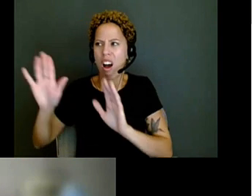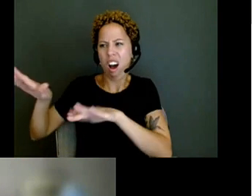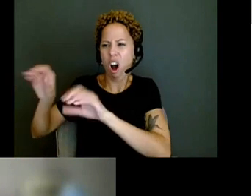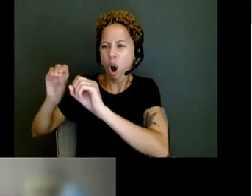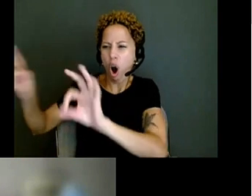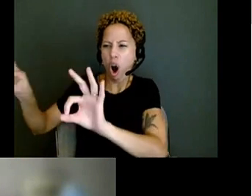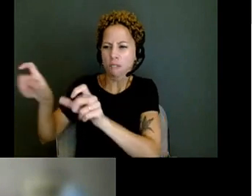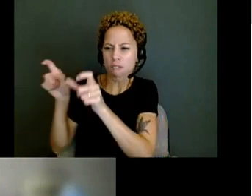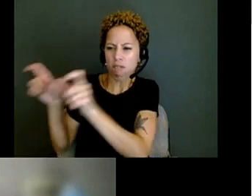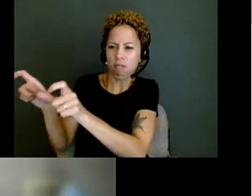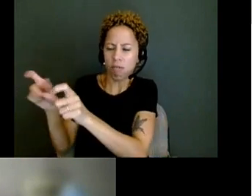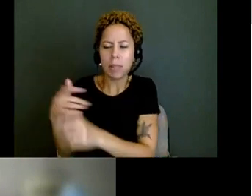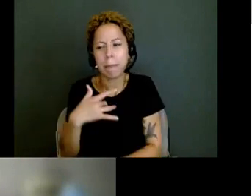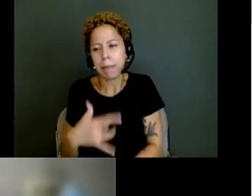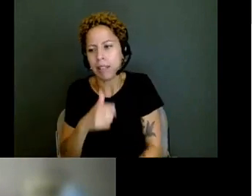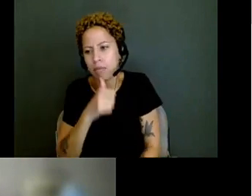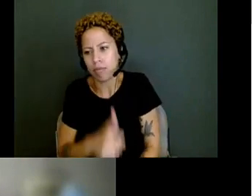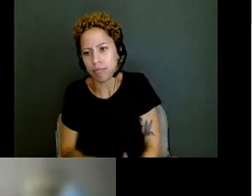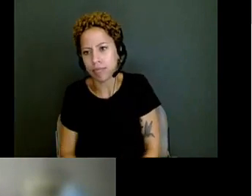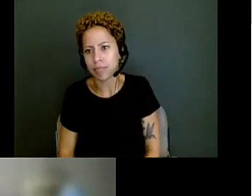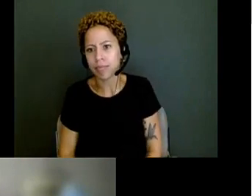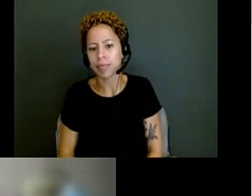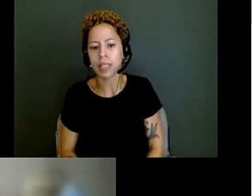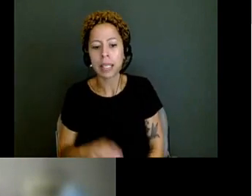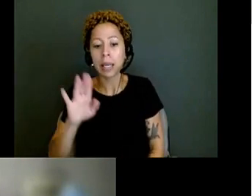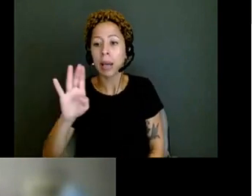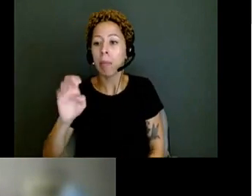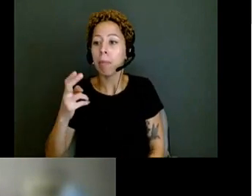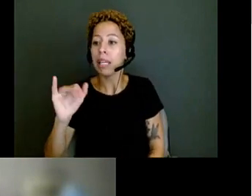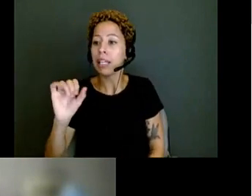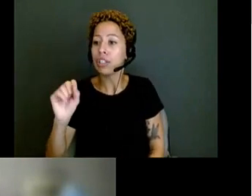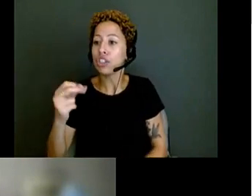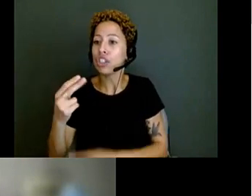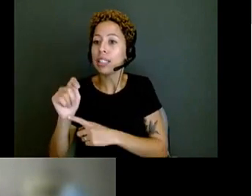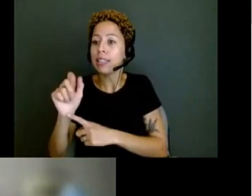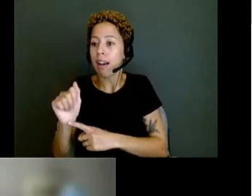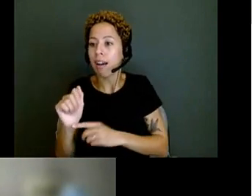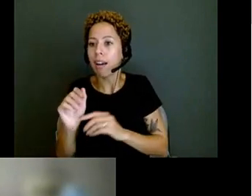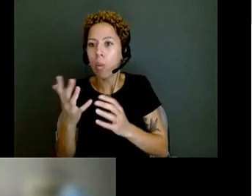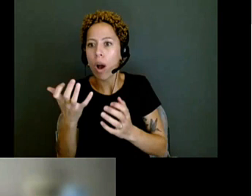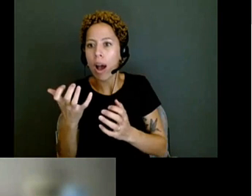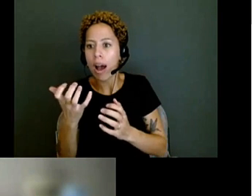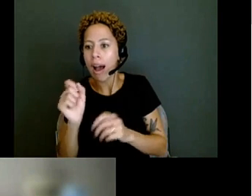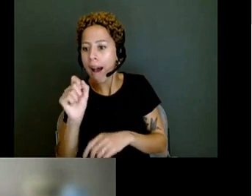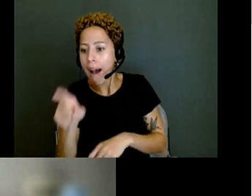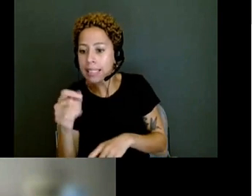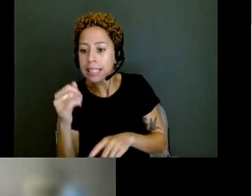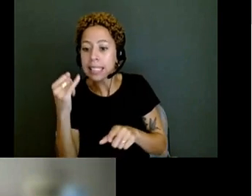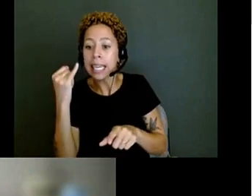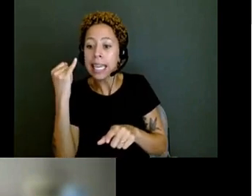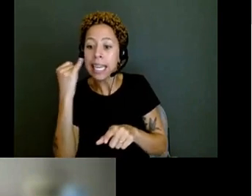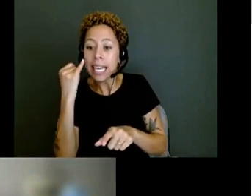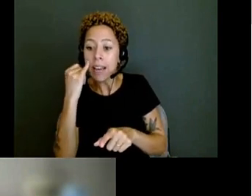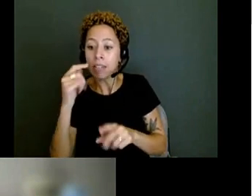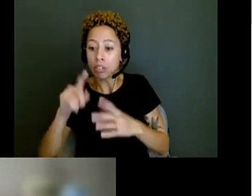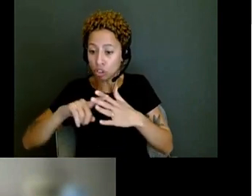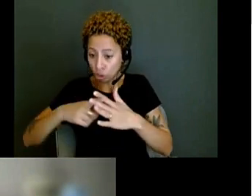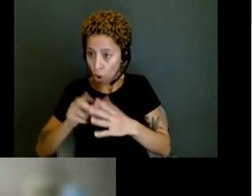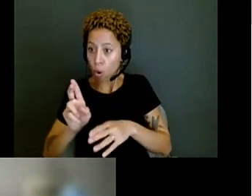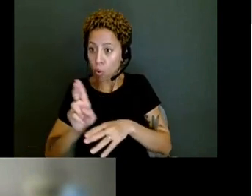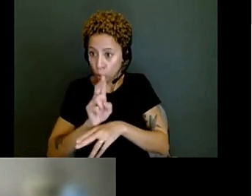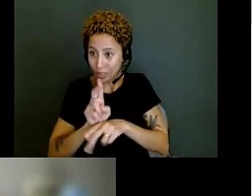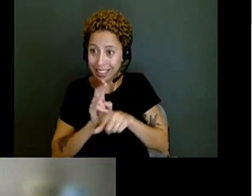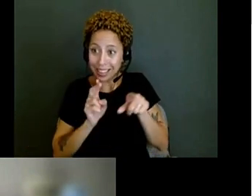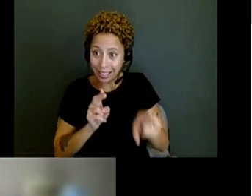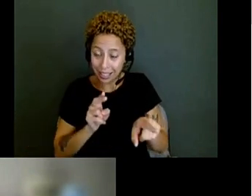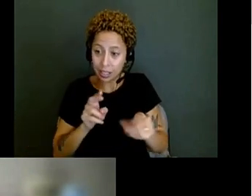So this is just to clarify for Behishta. Behishta is wondering, if she starts using this, will the learners have to download the app